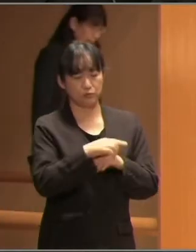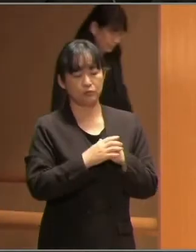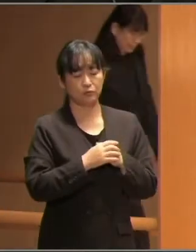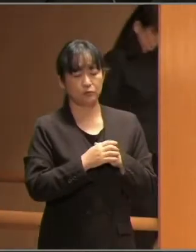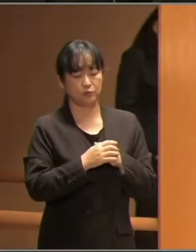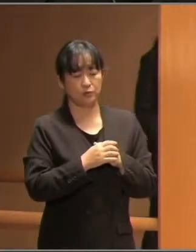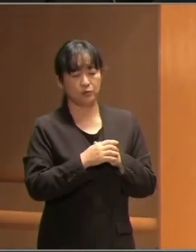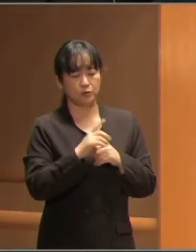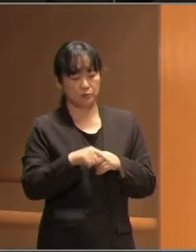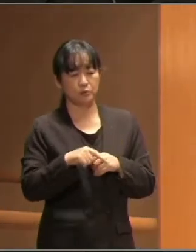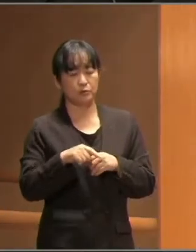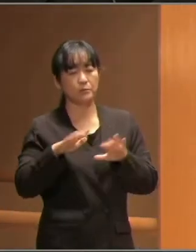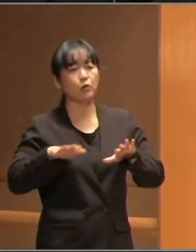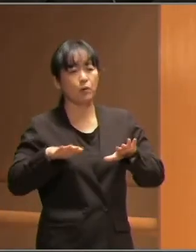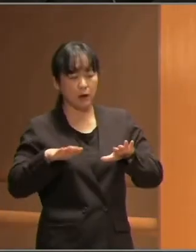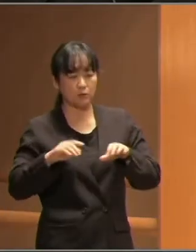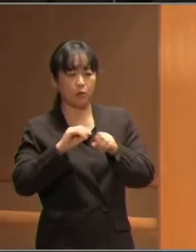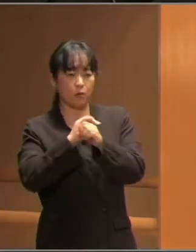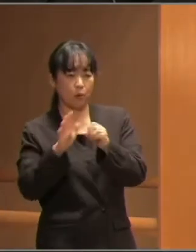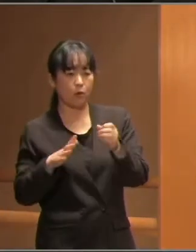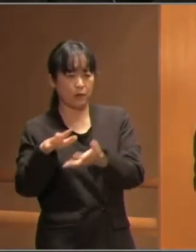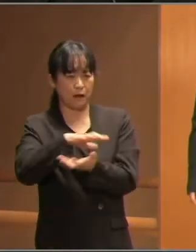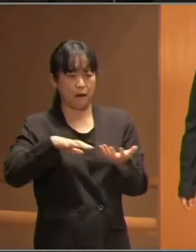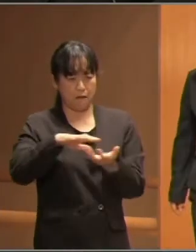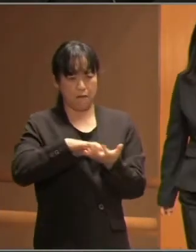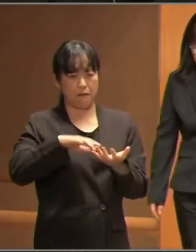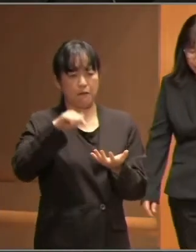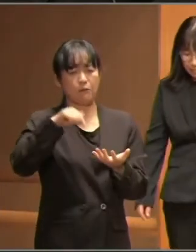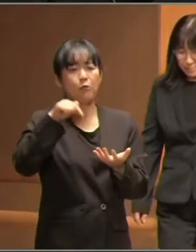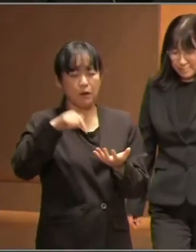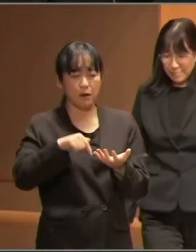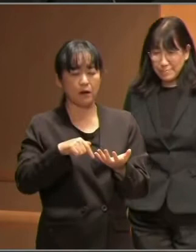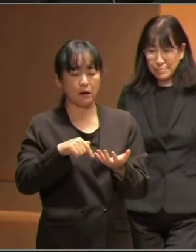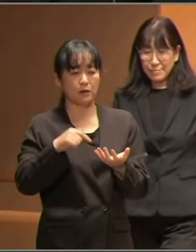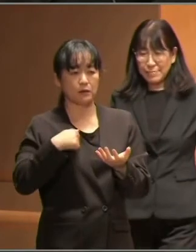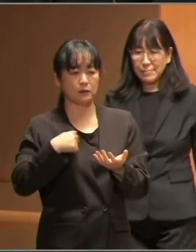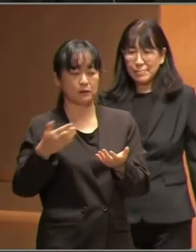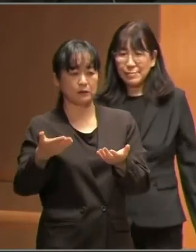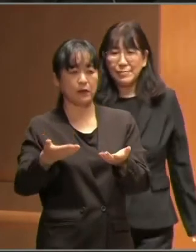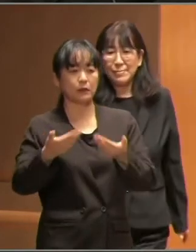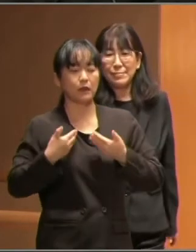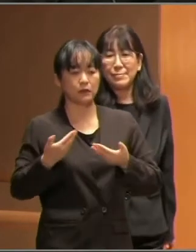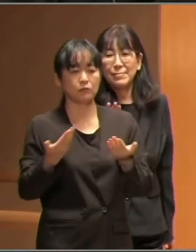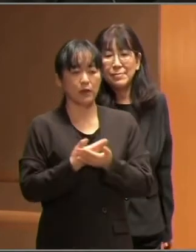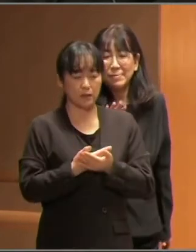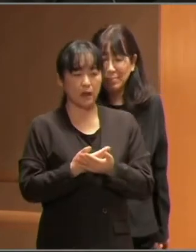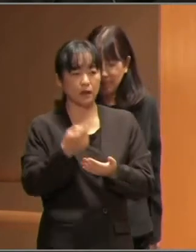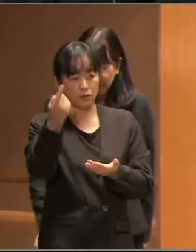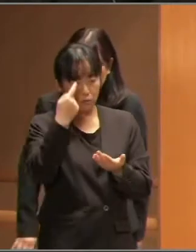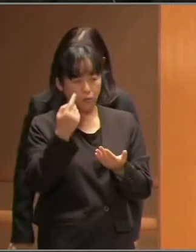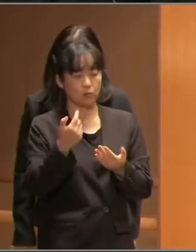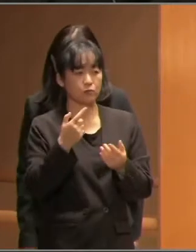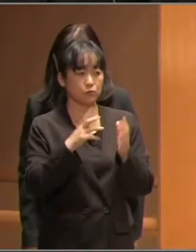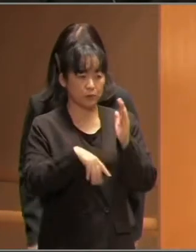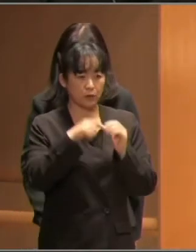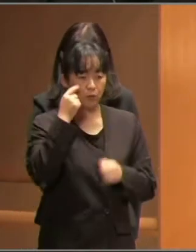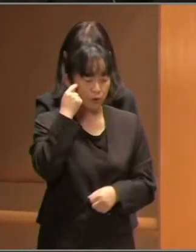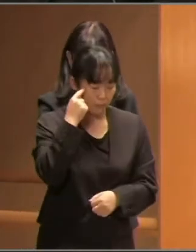Well, this is like a COVID-19 pandemic, and it has given us a lesson.